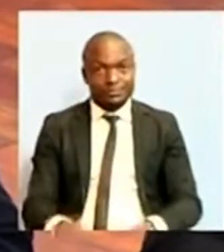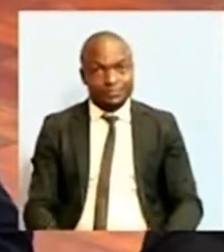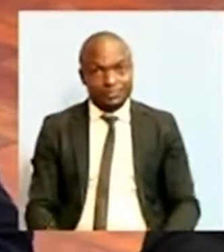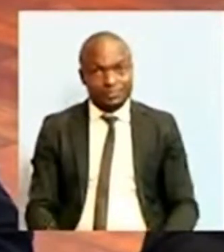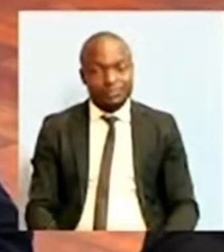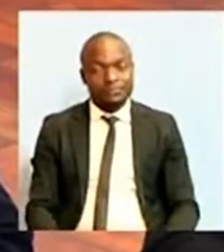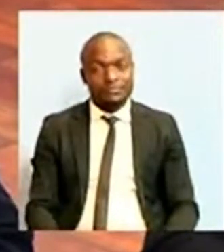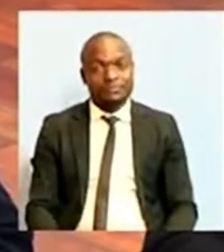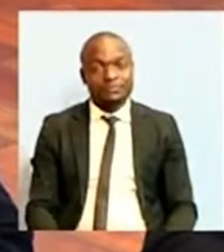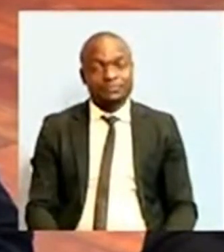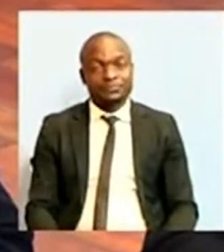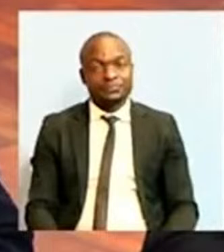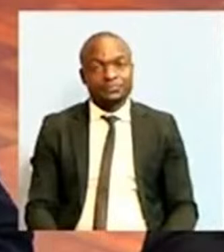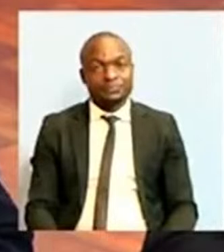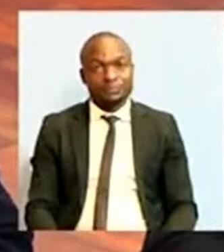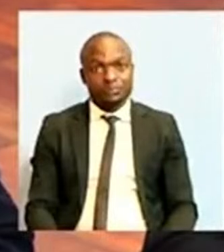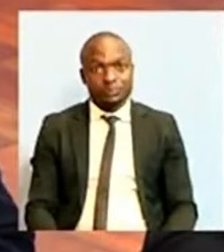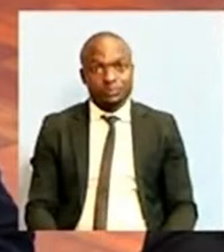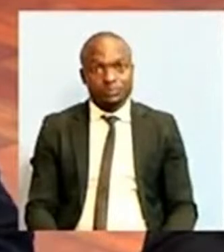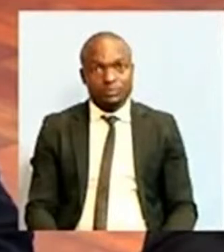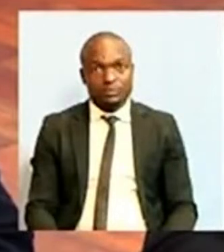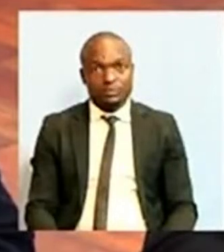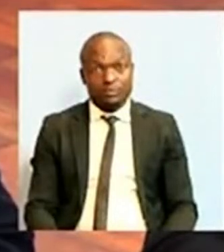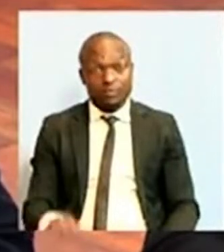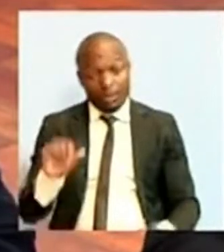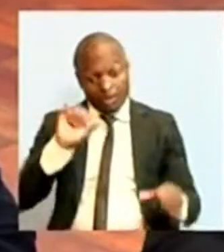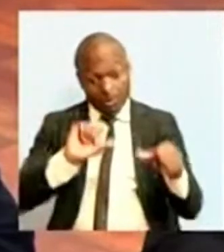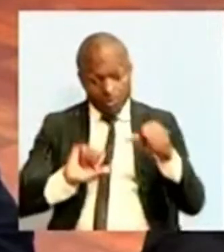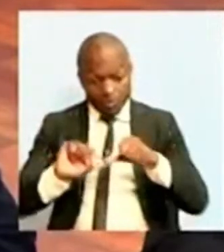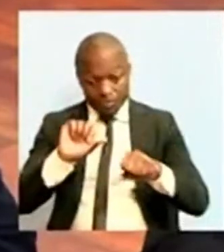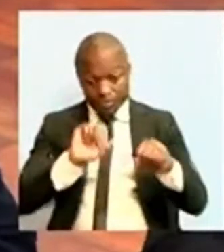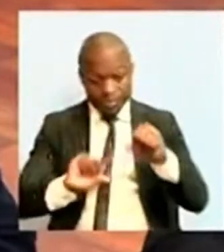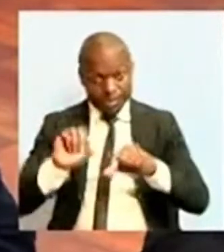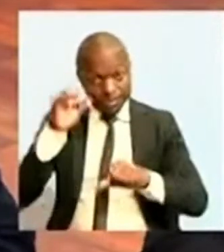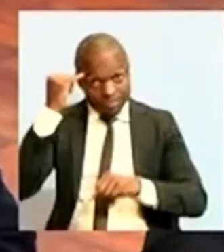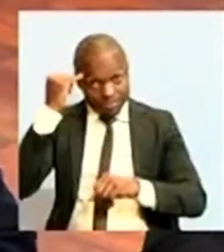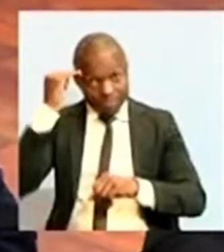it is on the audit opinion.